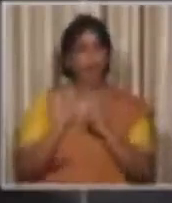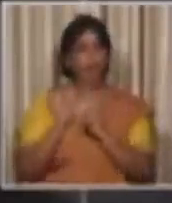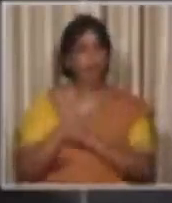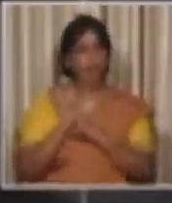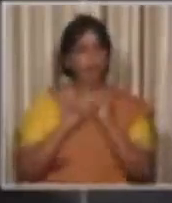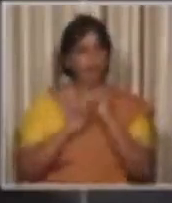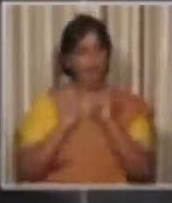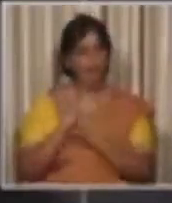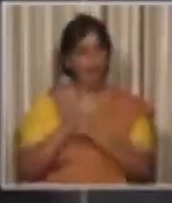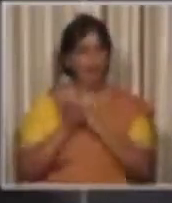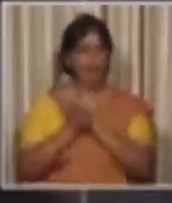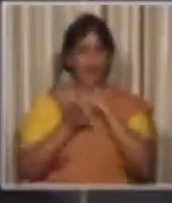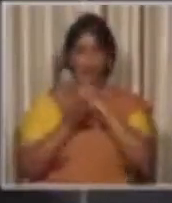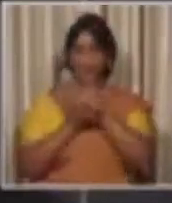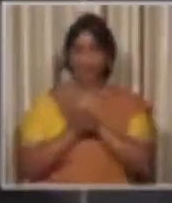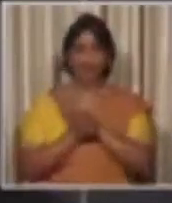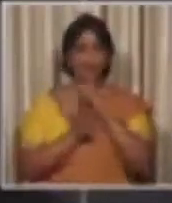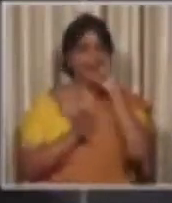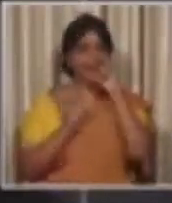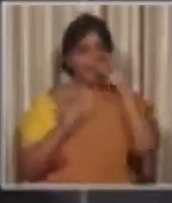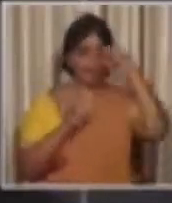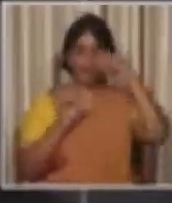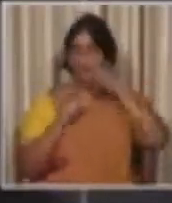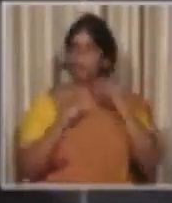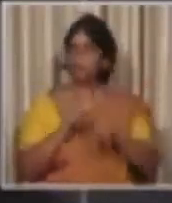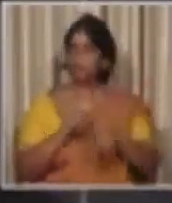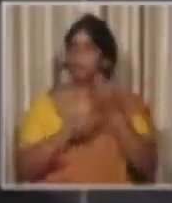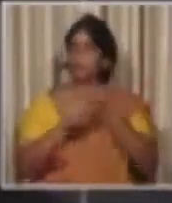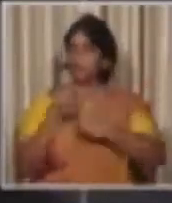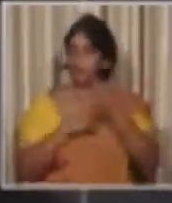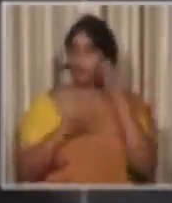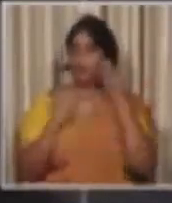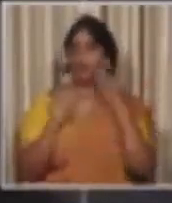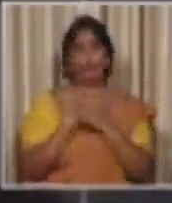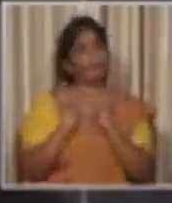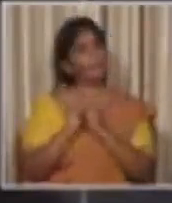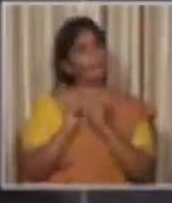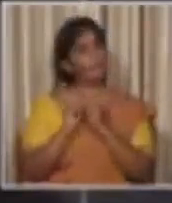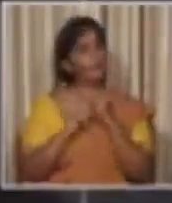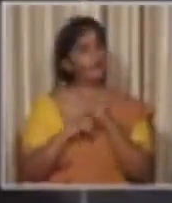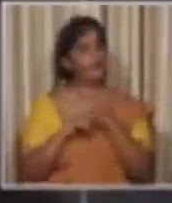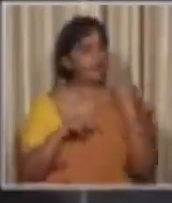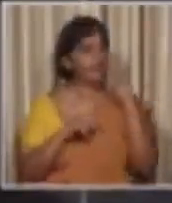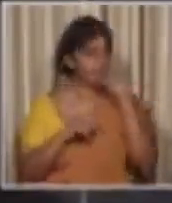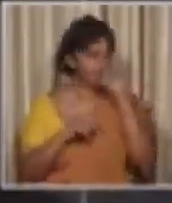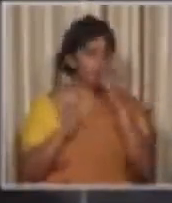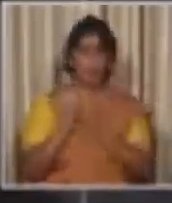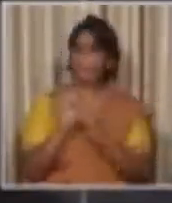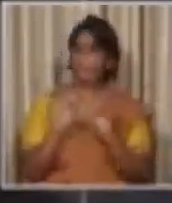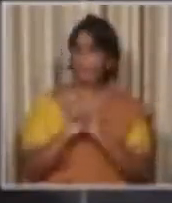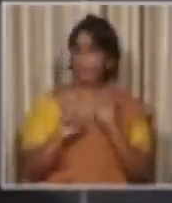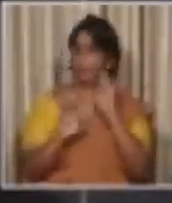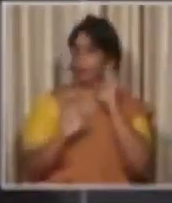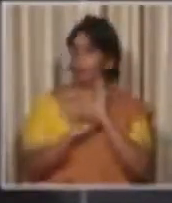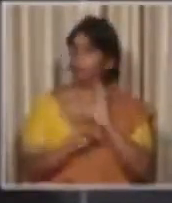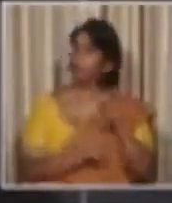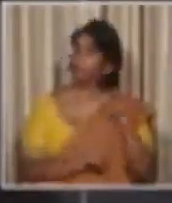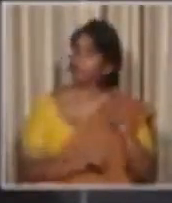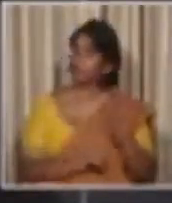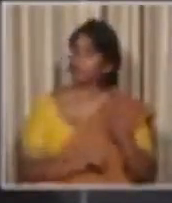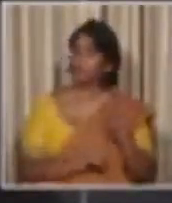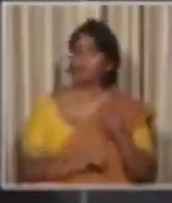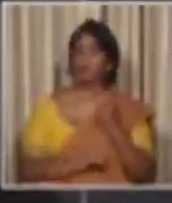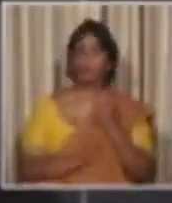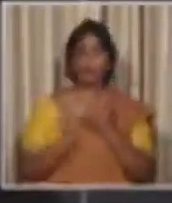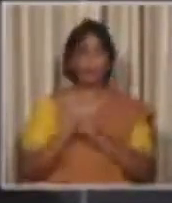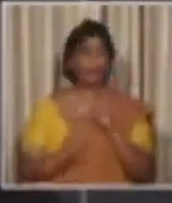the CEB. Last week, the media reported that shares amounting to 28 billion, which was owned by the CEB,